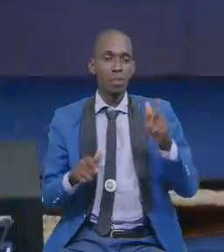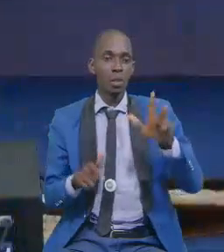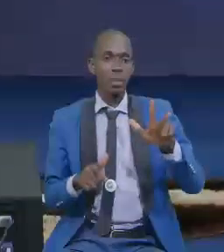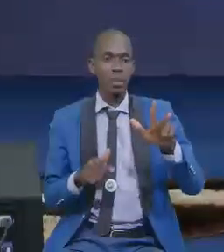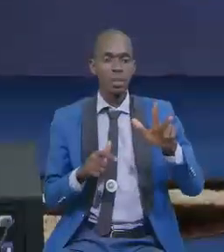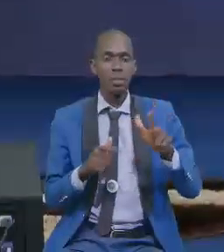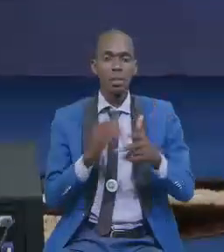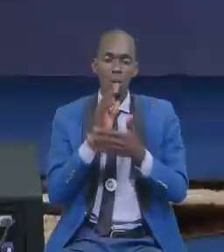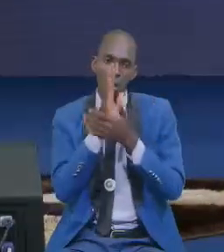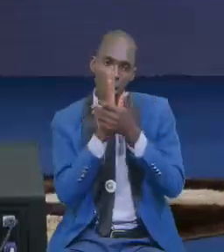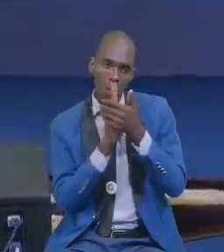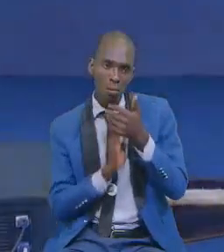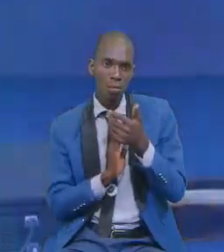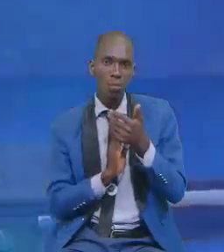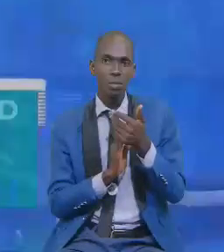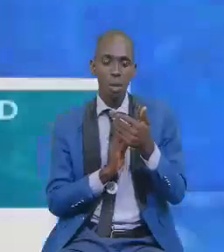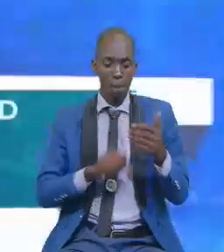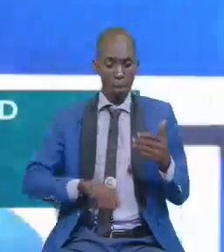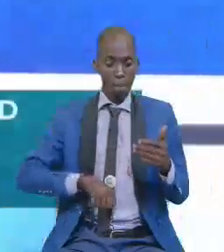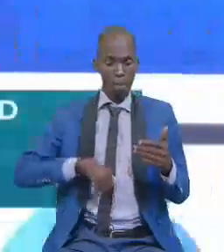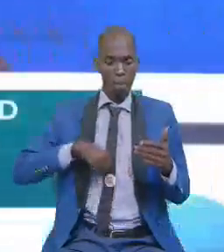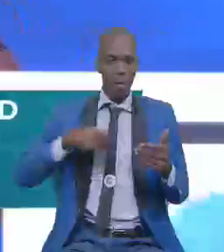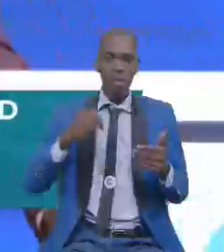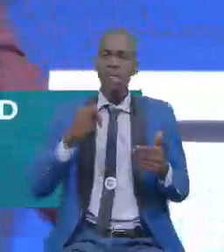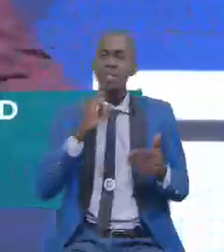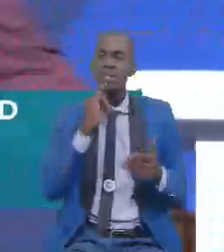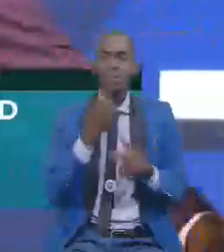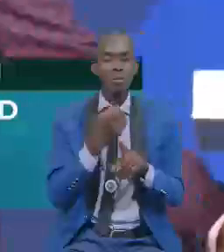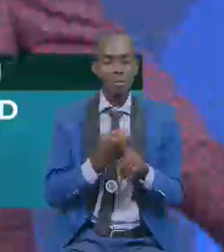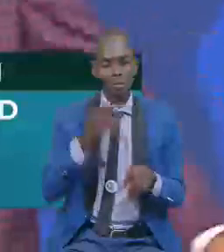meekness. Pride is of darkness, it's of Satan.